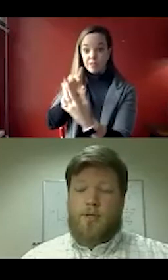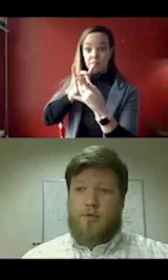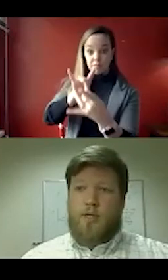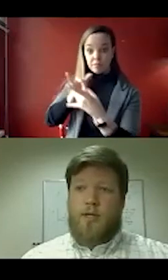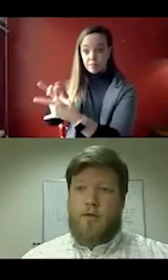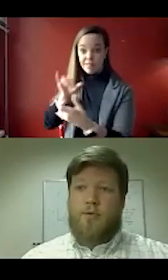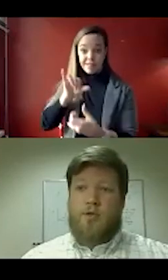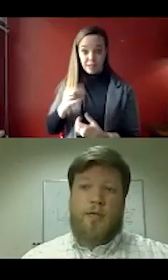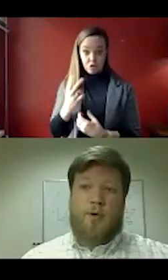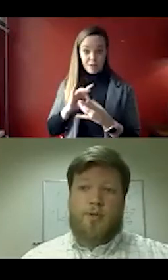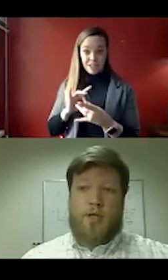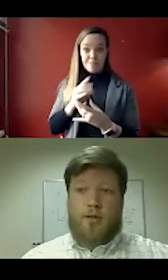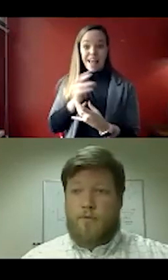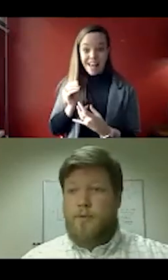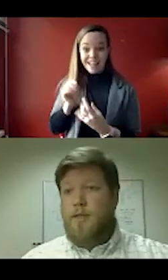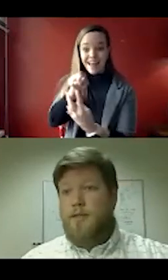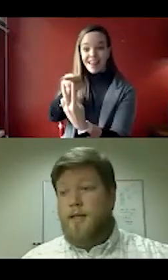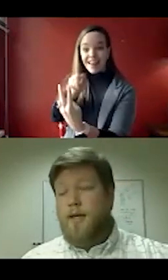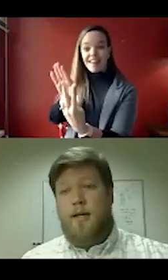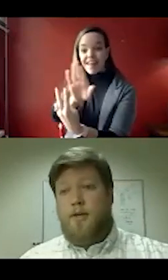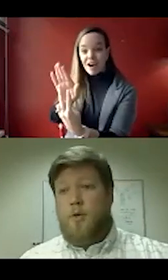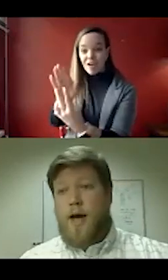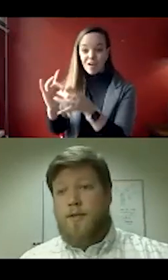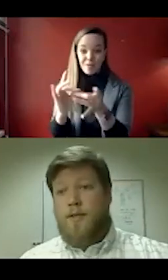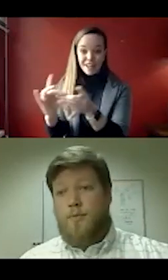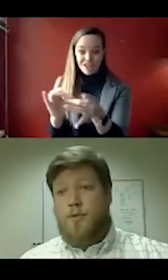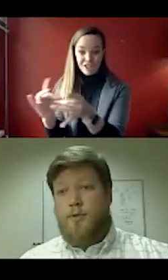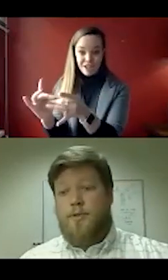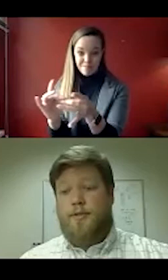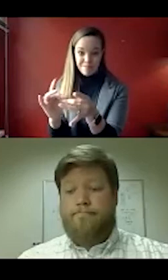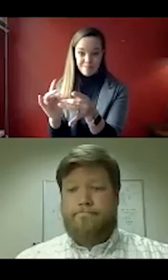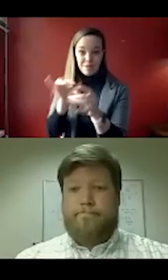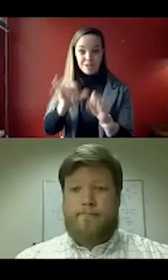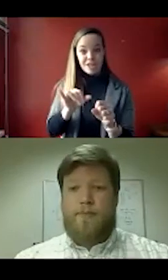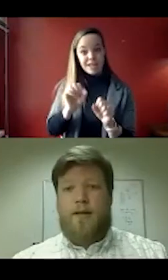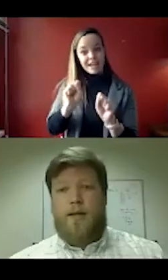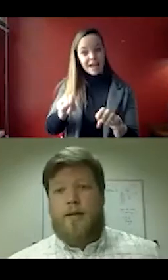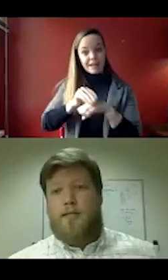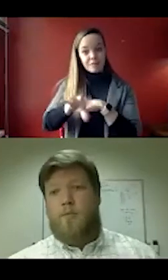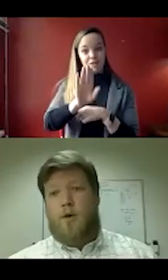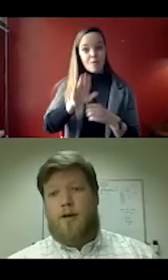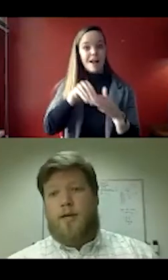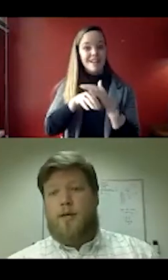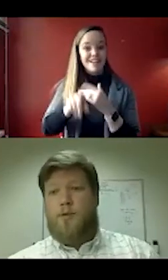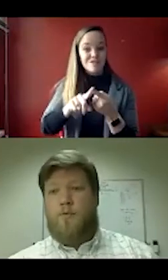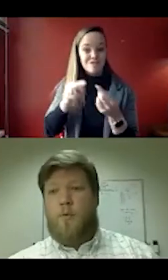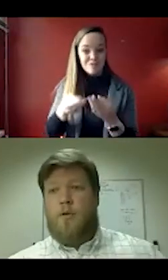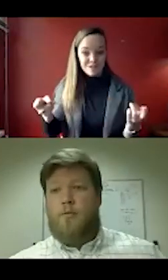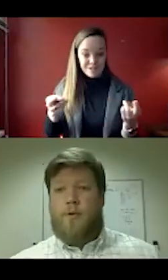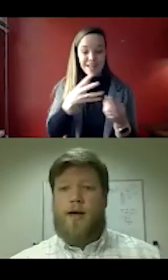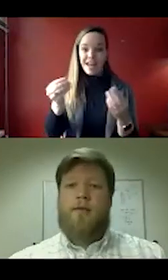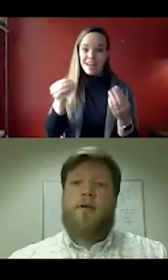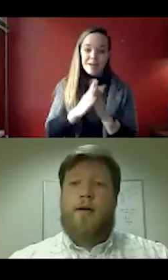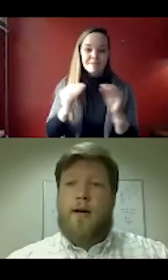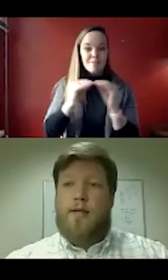relationship between those two people, which can influence things like your access to resources. It gets even more complicated with four,